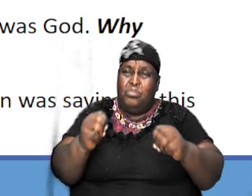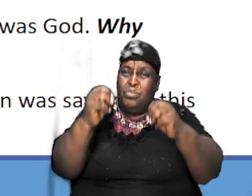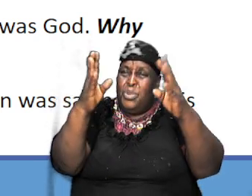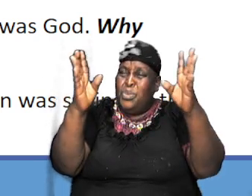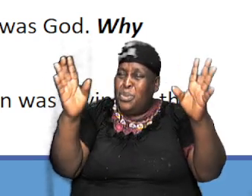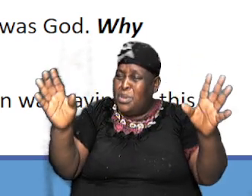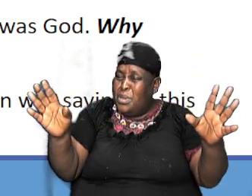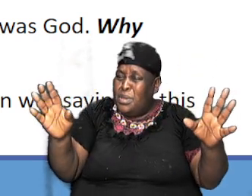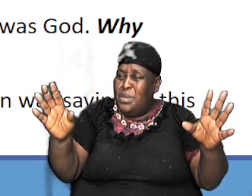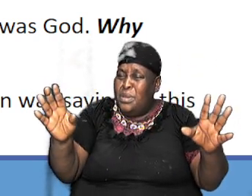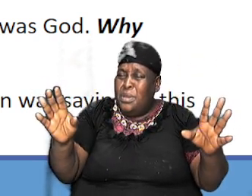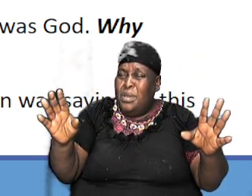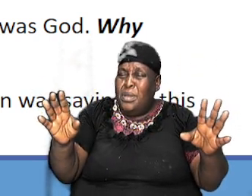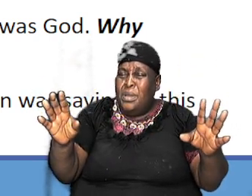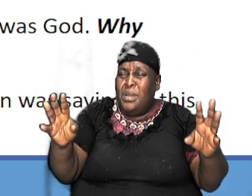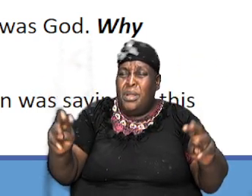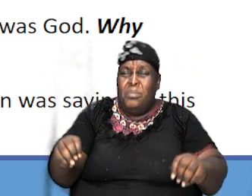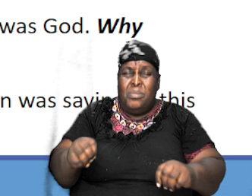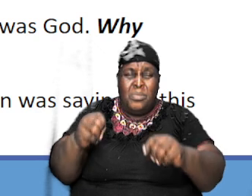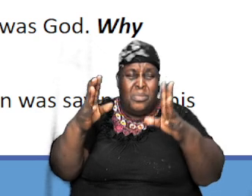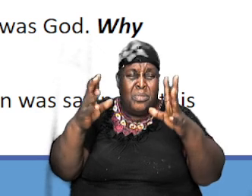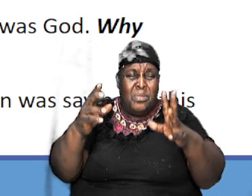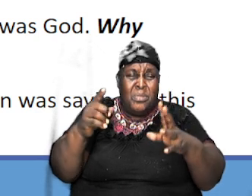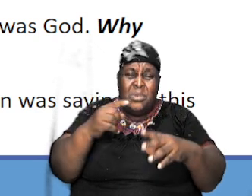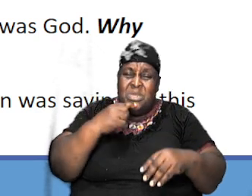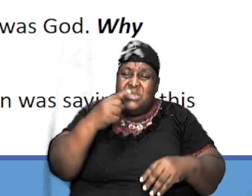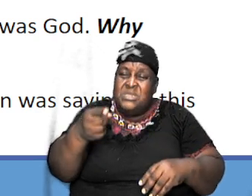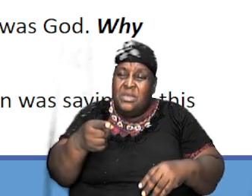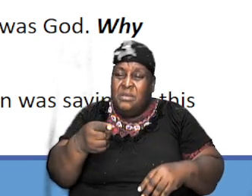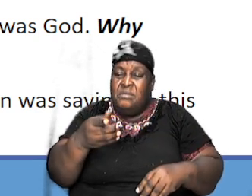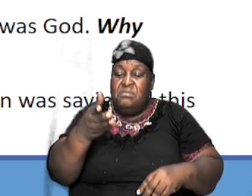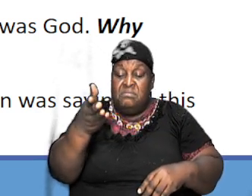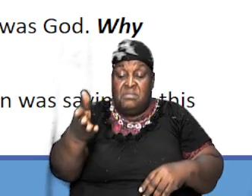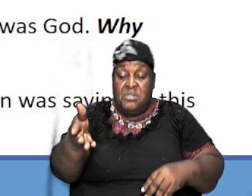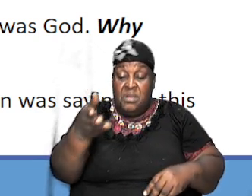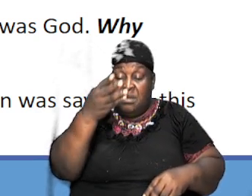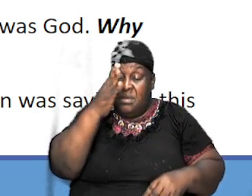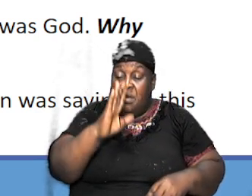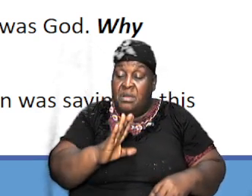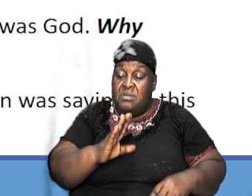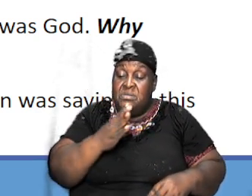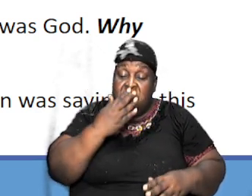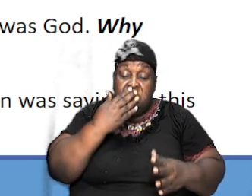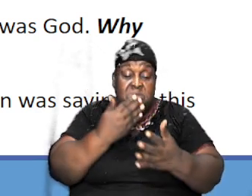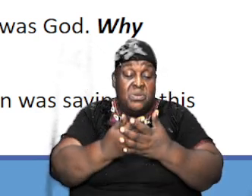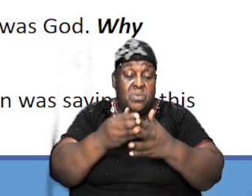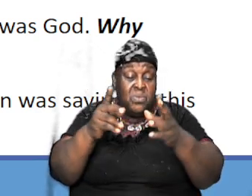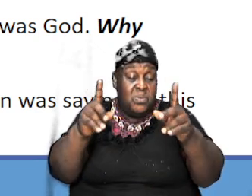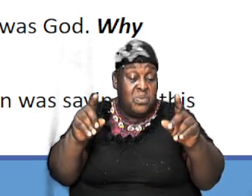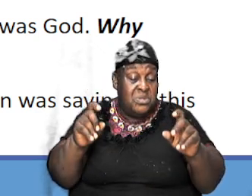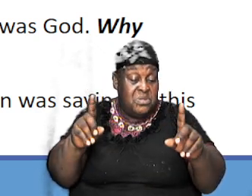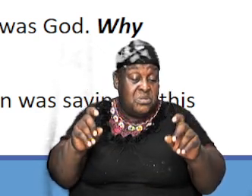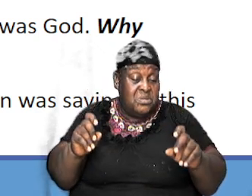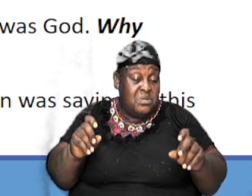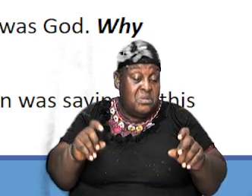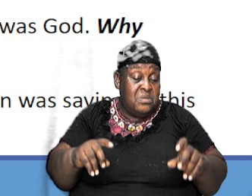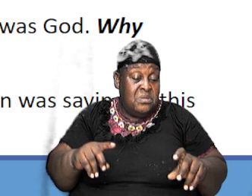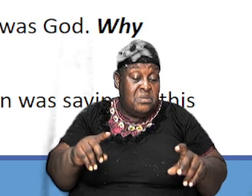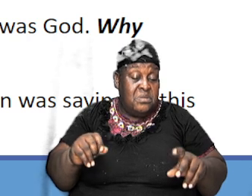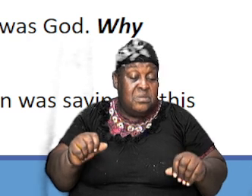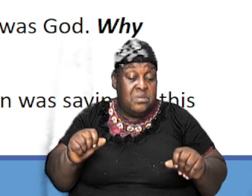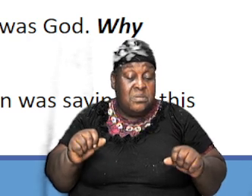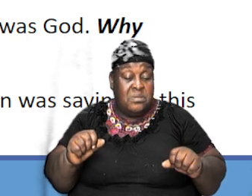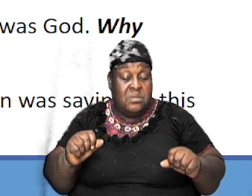well, was the apostle declaring that they were God? That's a good question, right? Because if I made the claim that